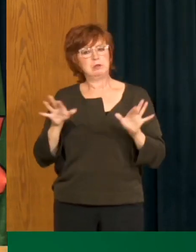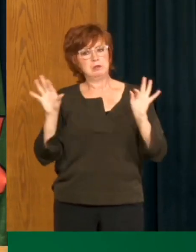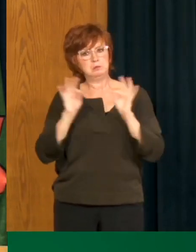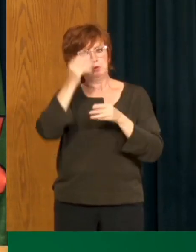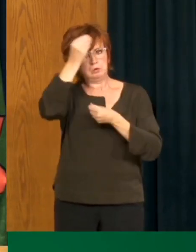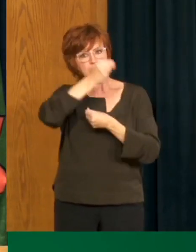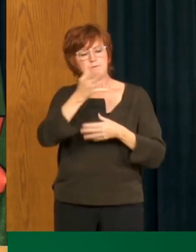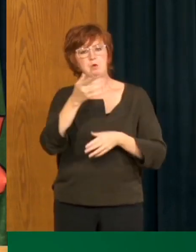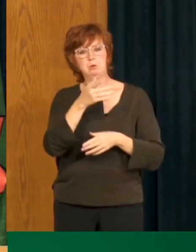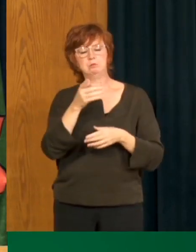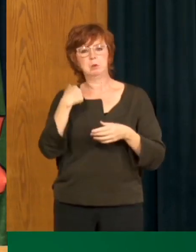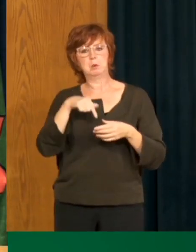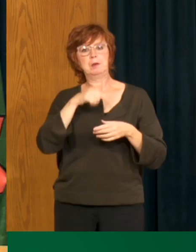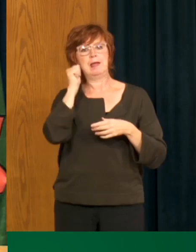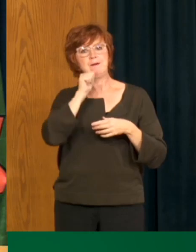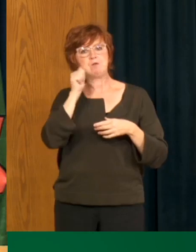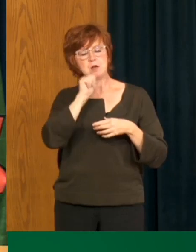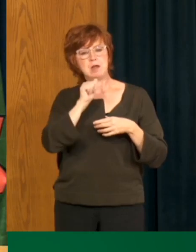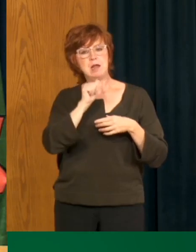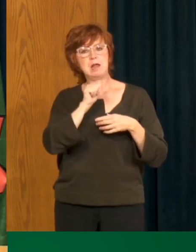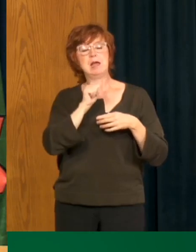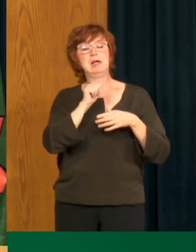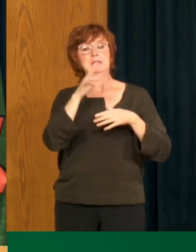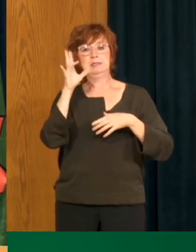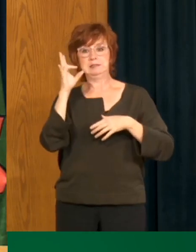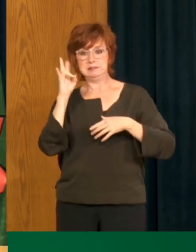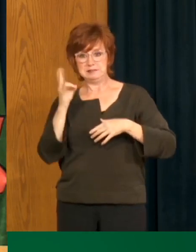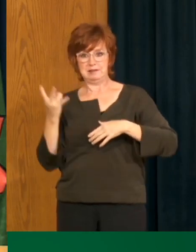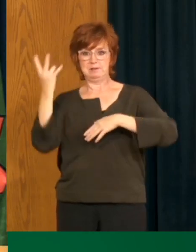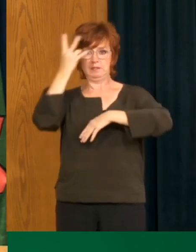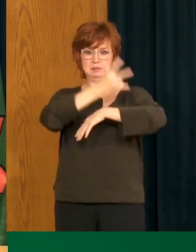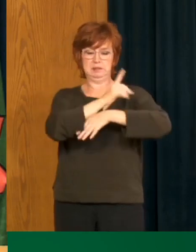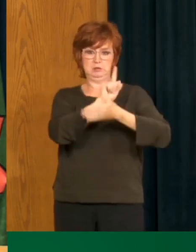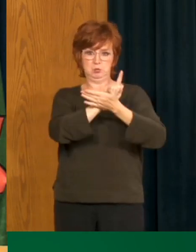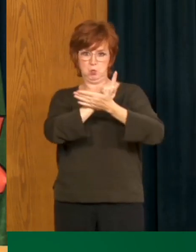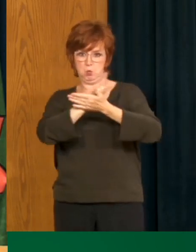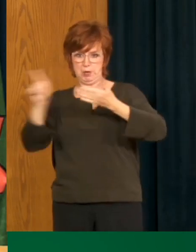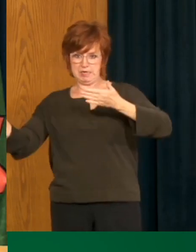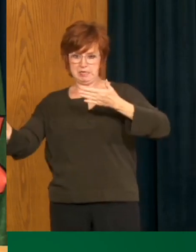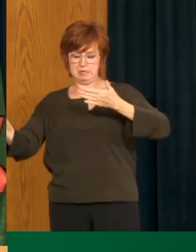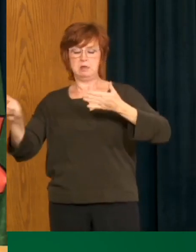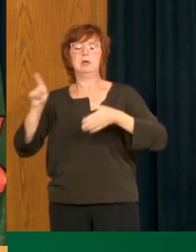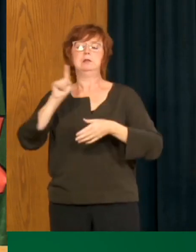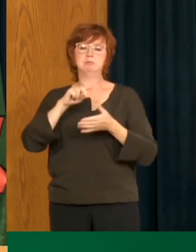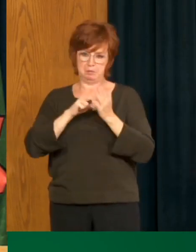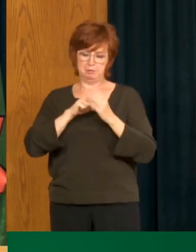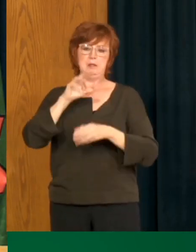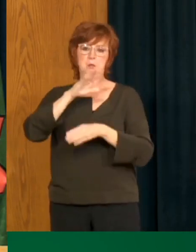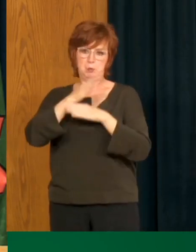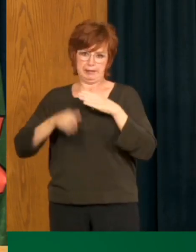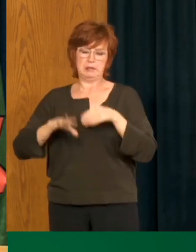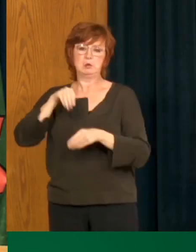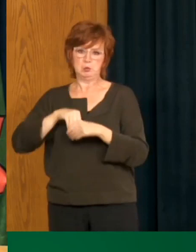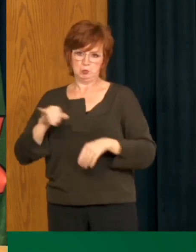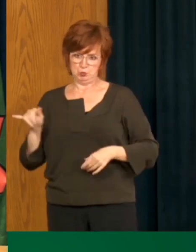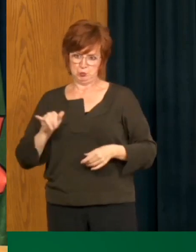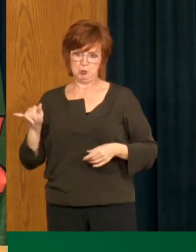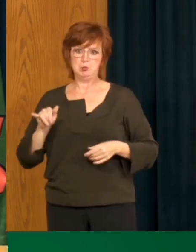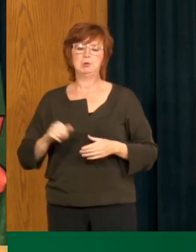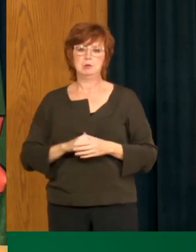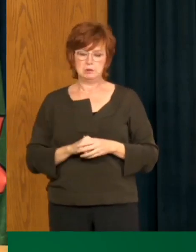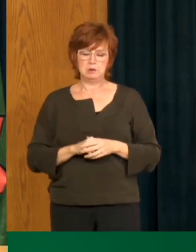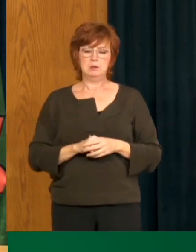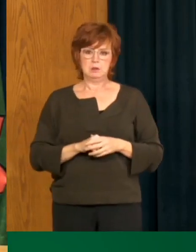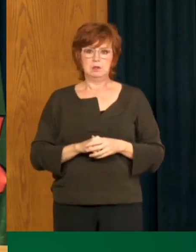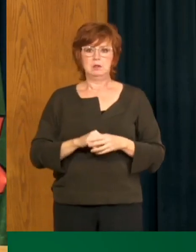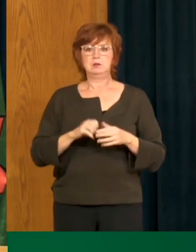back to daily reporting of the case numbers 7 days a week, including on the weekends. So once again, thank you to everyone in Saskatchewan